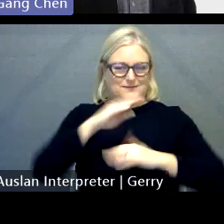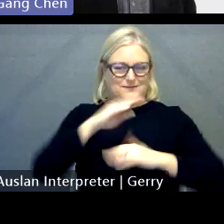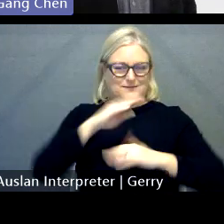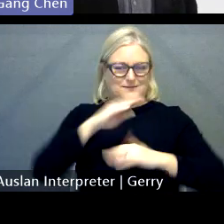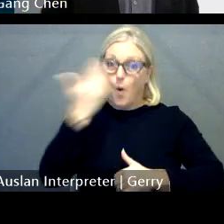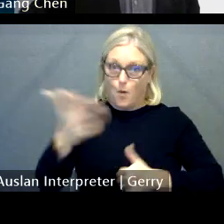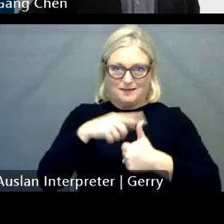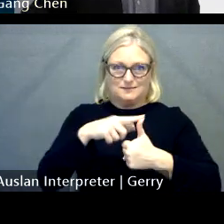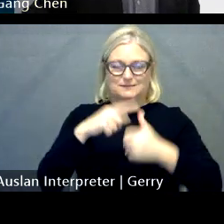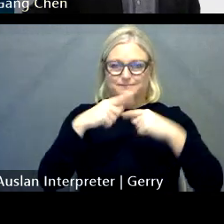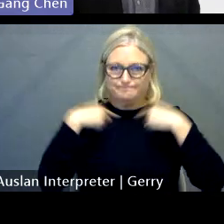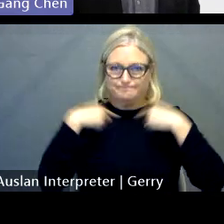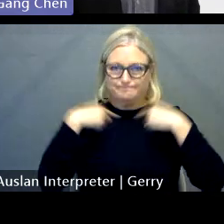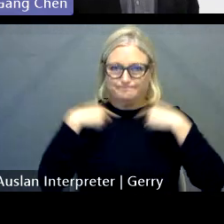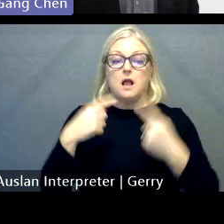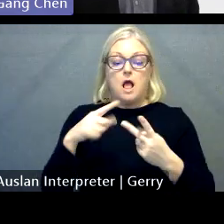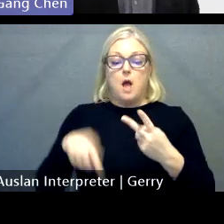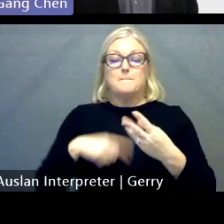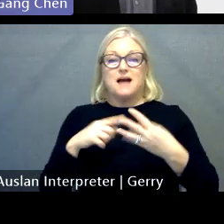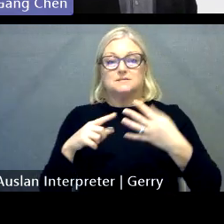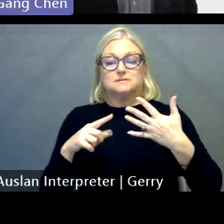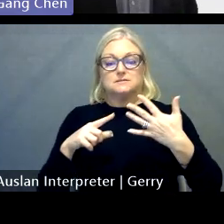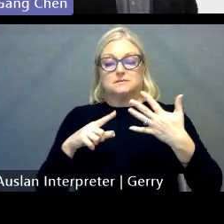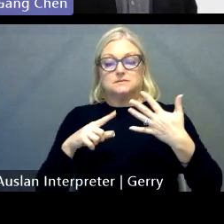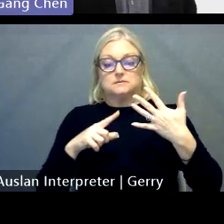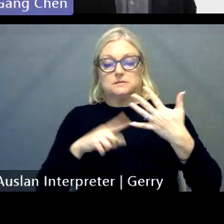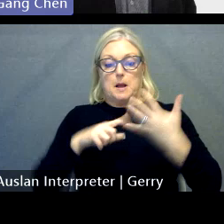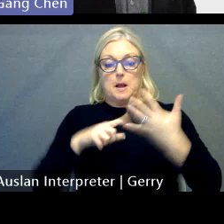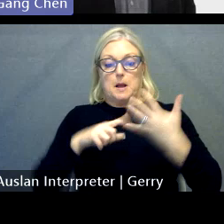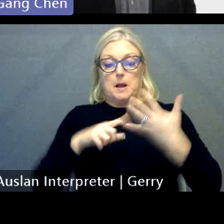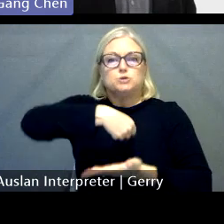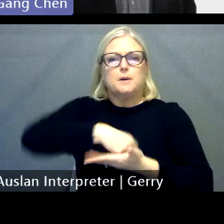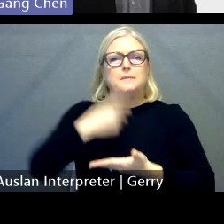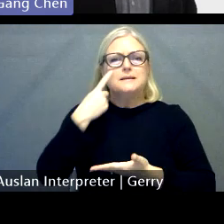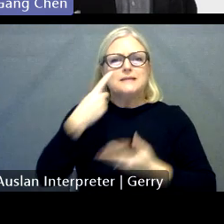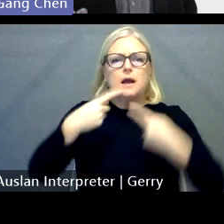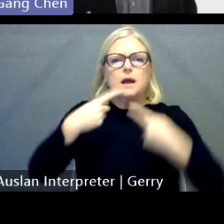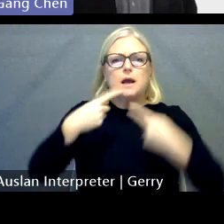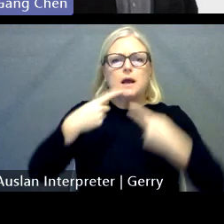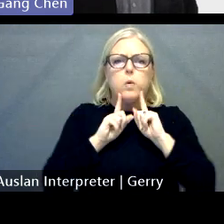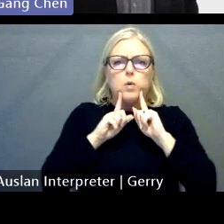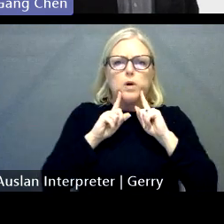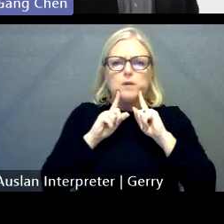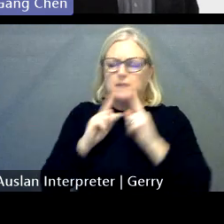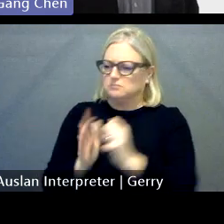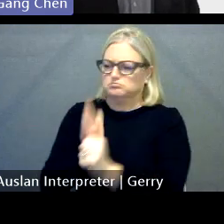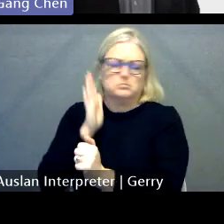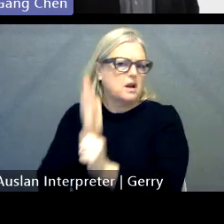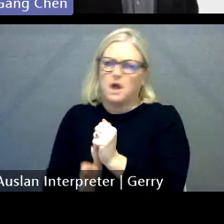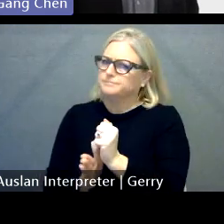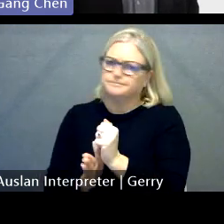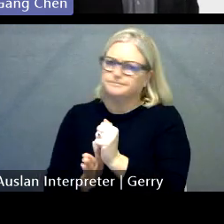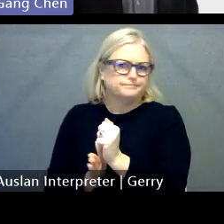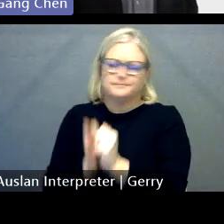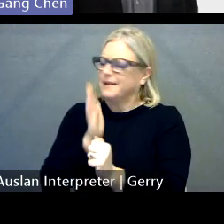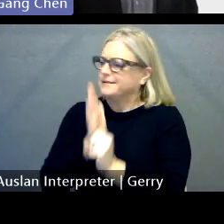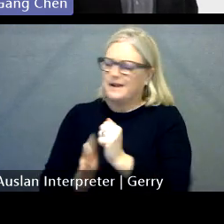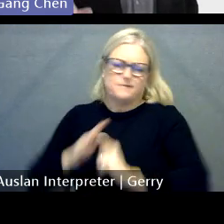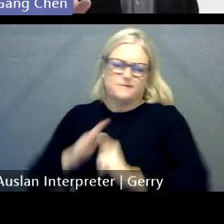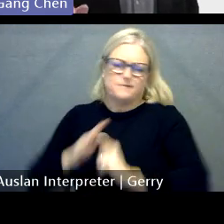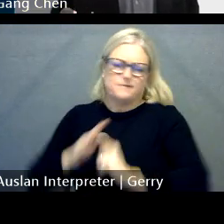sad. Similarly, if respondents selected a relatively lower level on the well-being of the